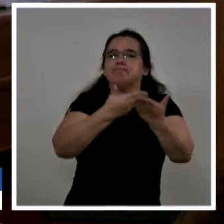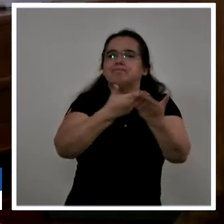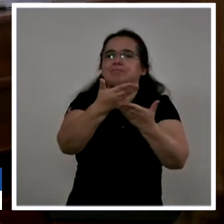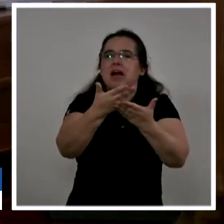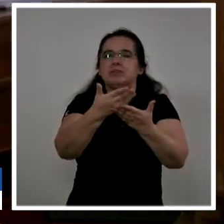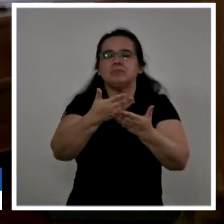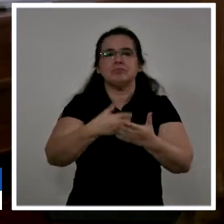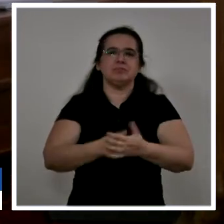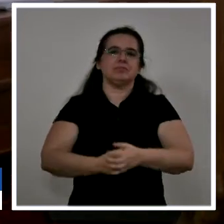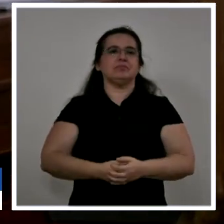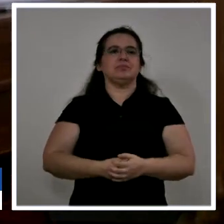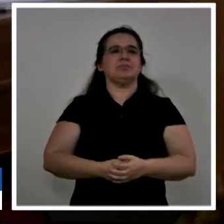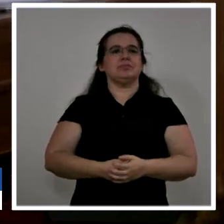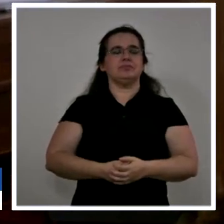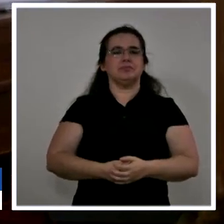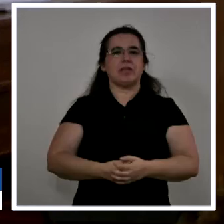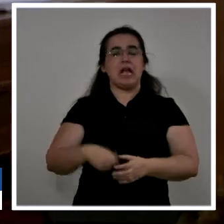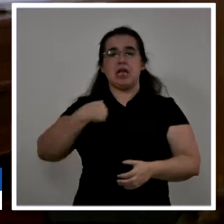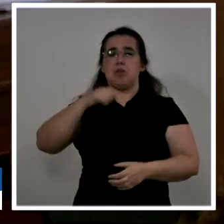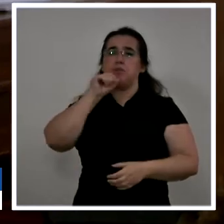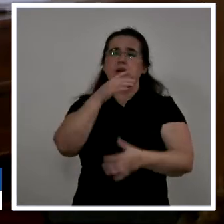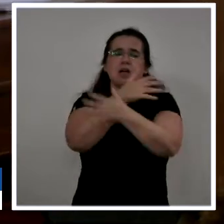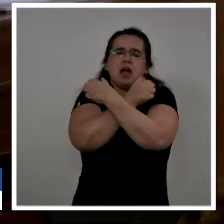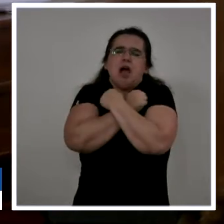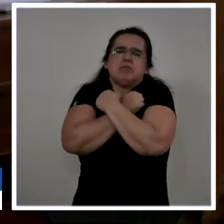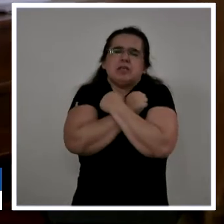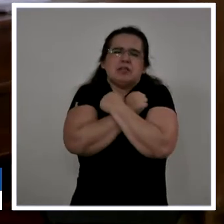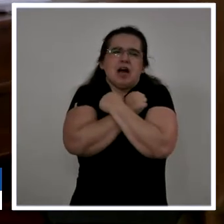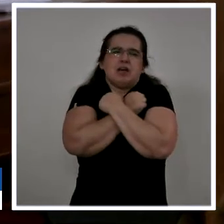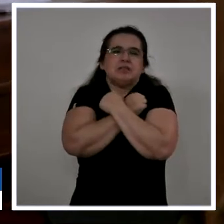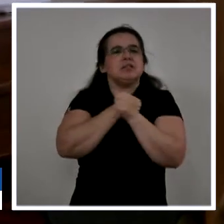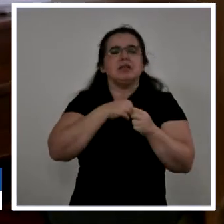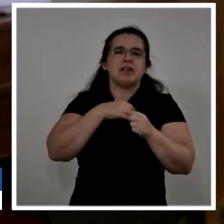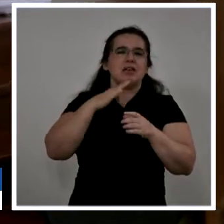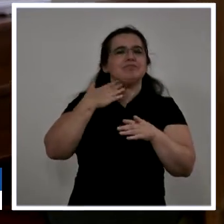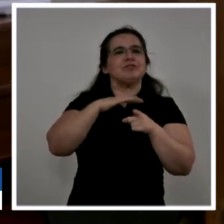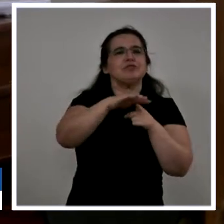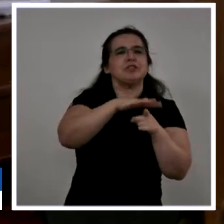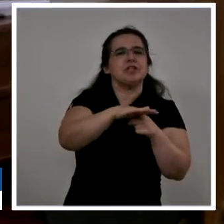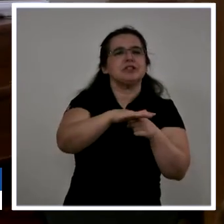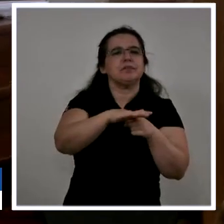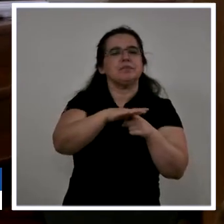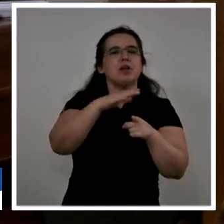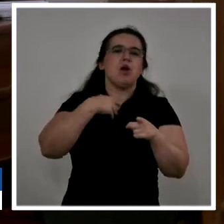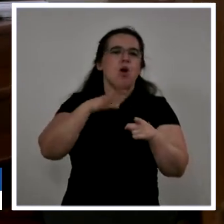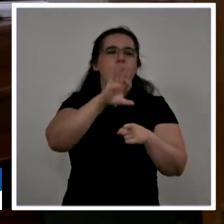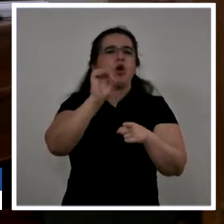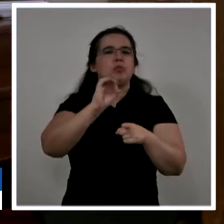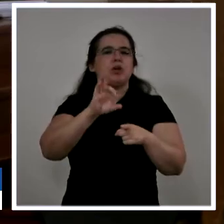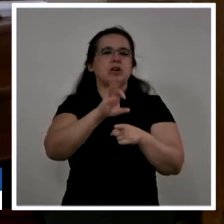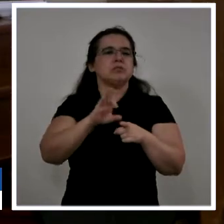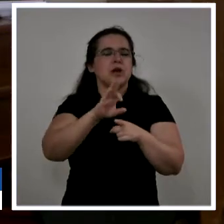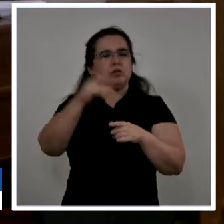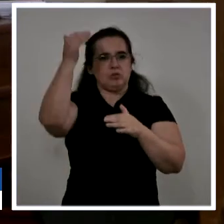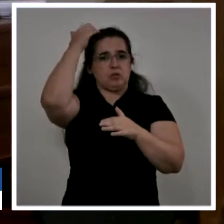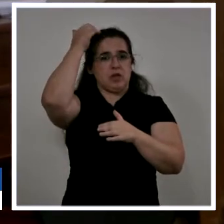him a hug and I can affect. Eu posso abraçá-lo e posso afetar. His hormone levels. O seu nível de hormonal. His brain.